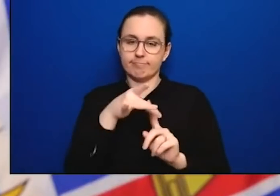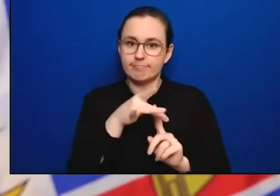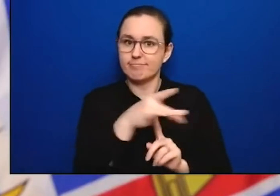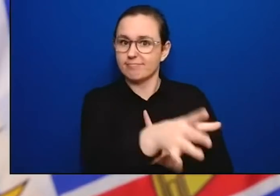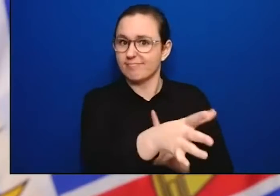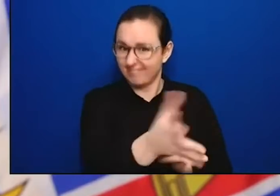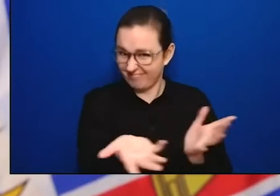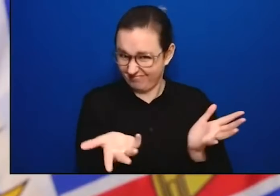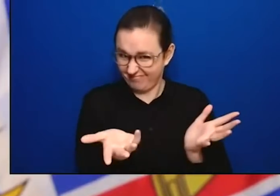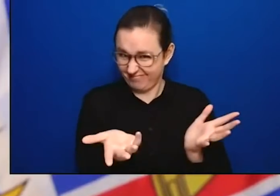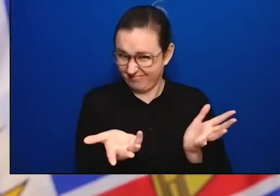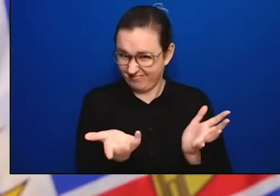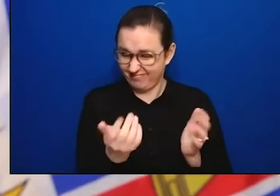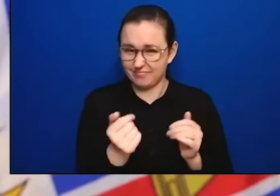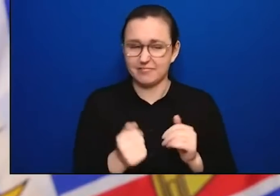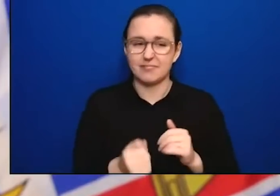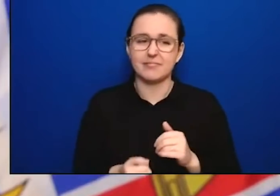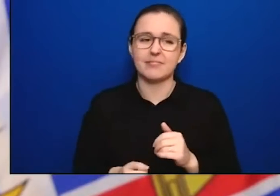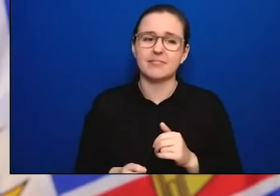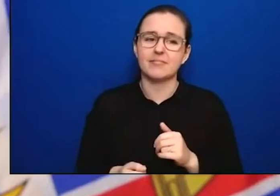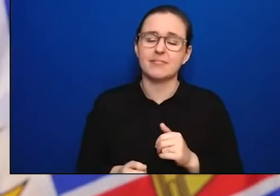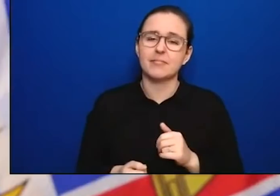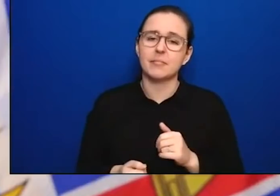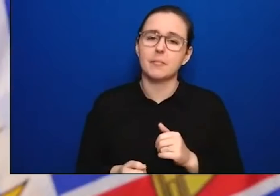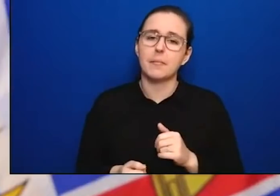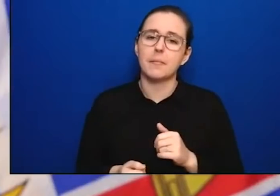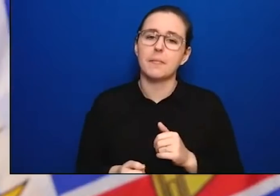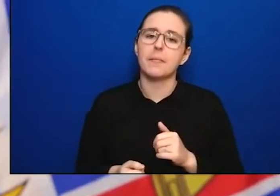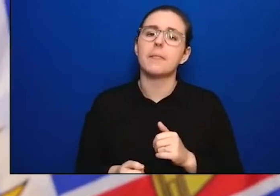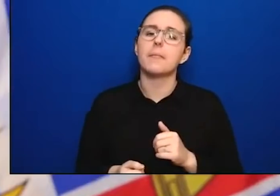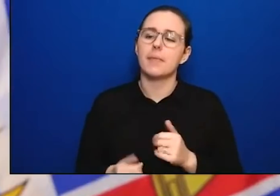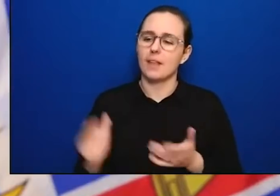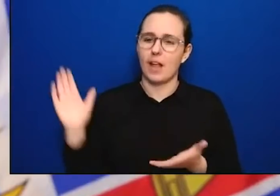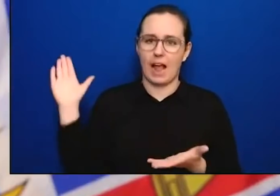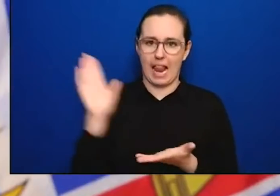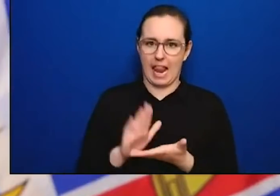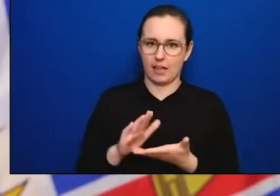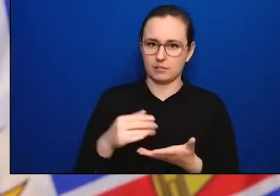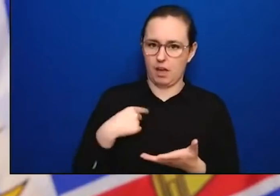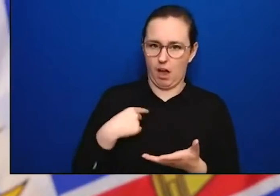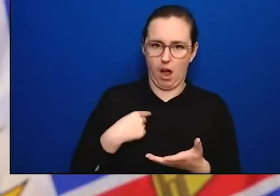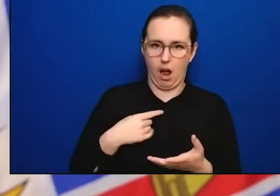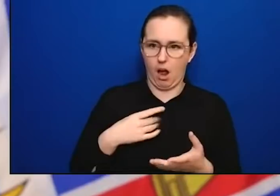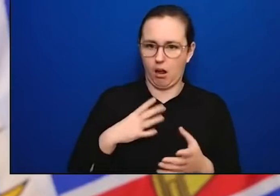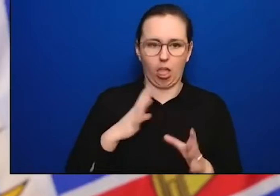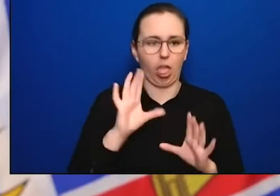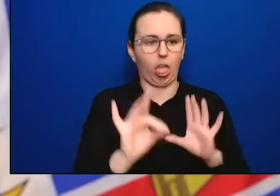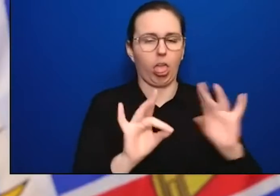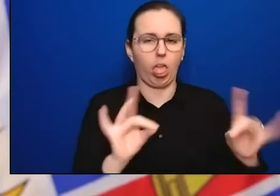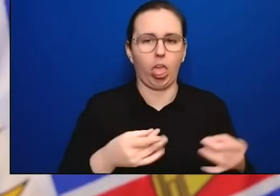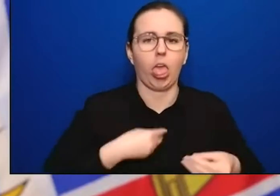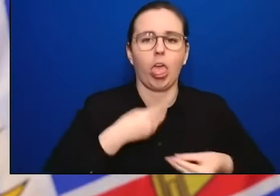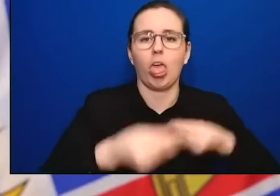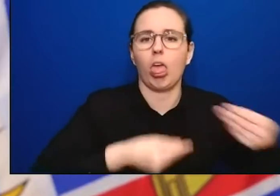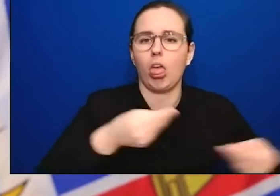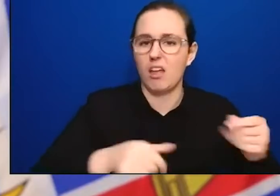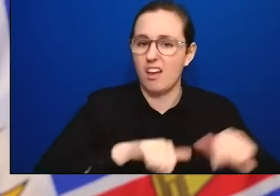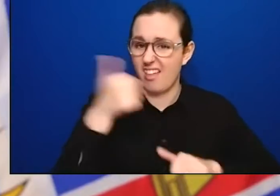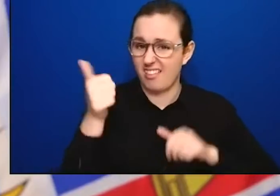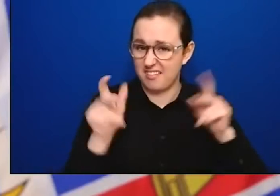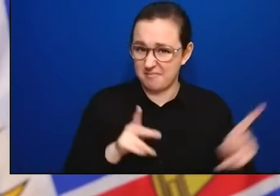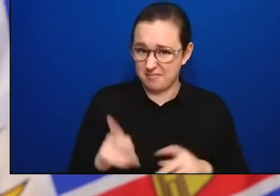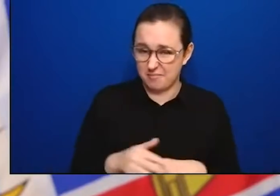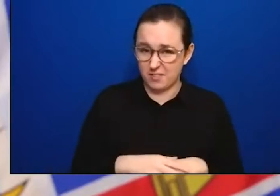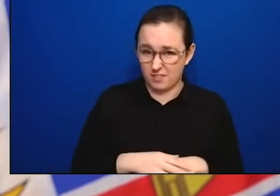of trying to reduce our risk of spreading it to others, more so than contracting it